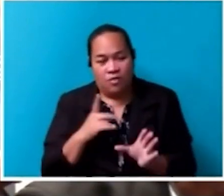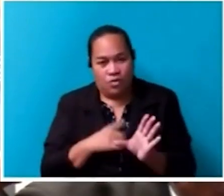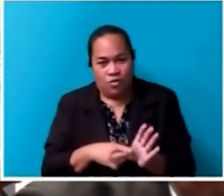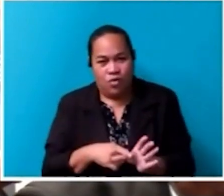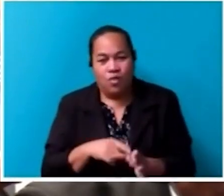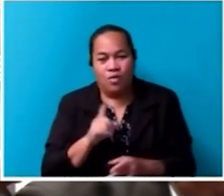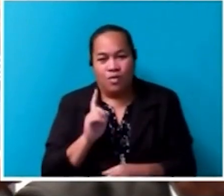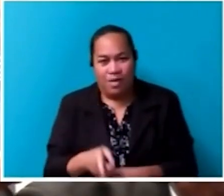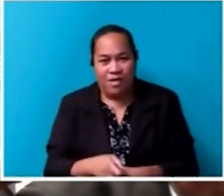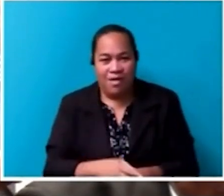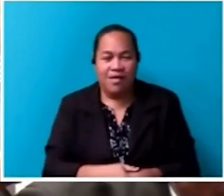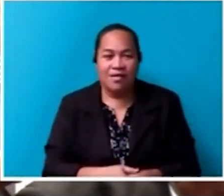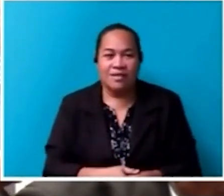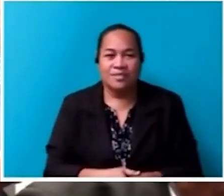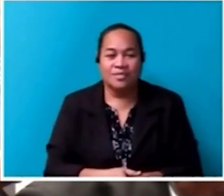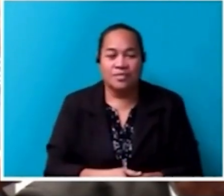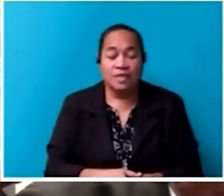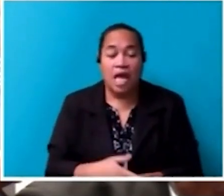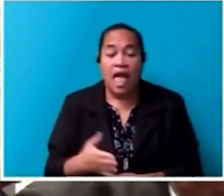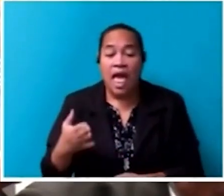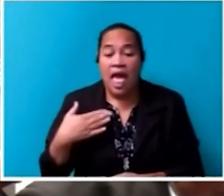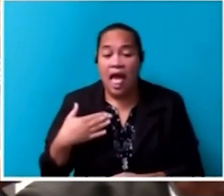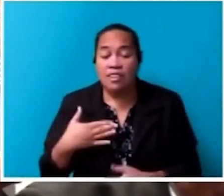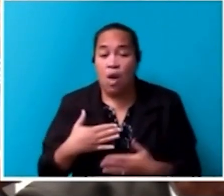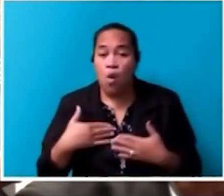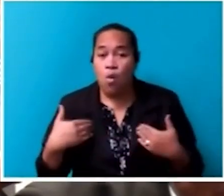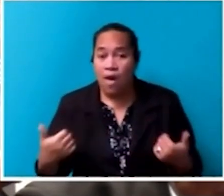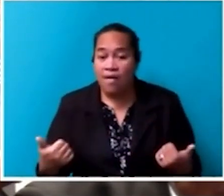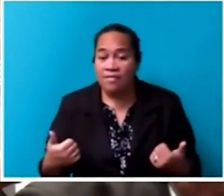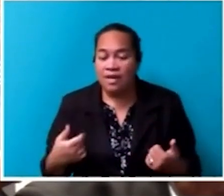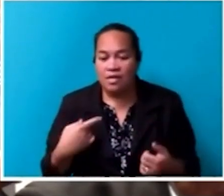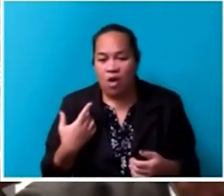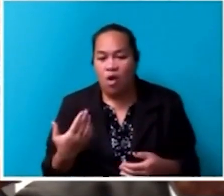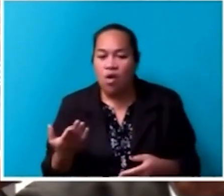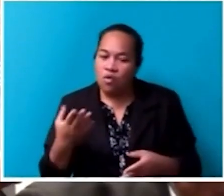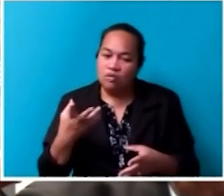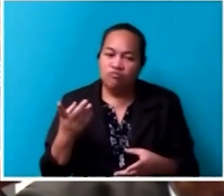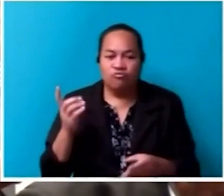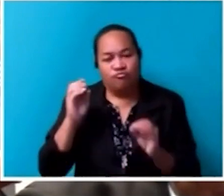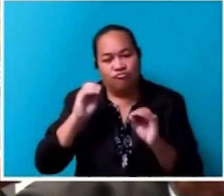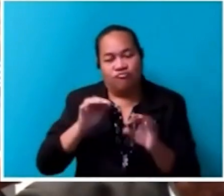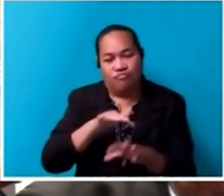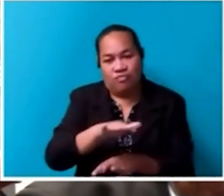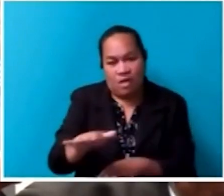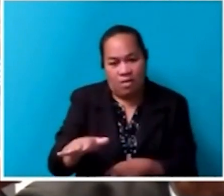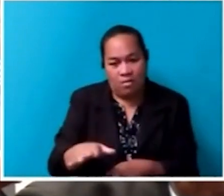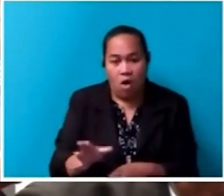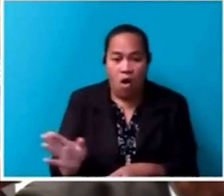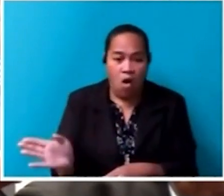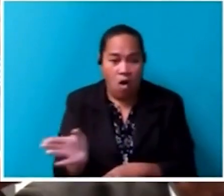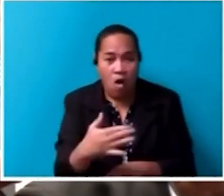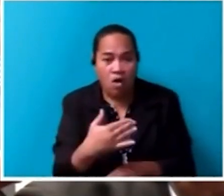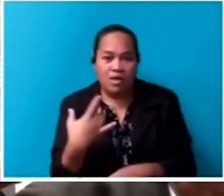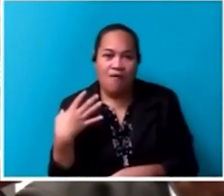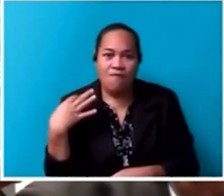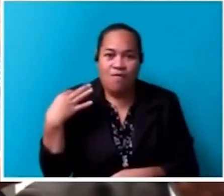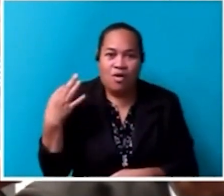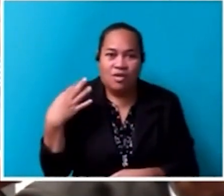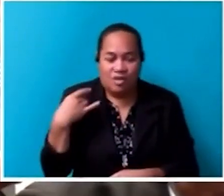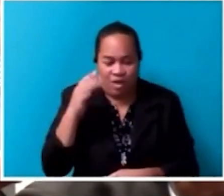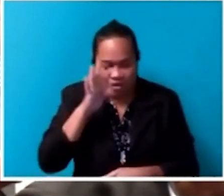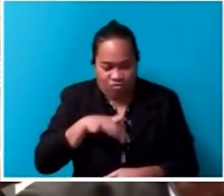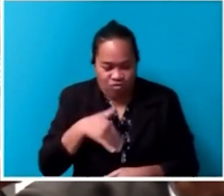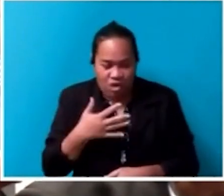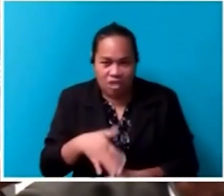Park program. Health and wellness intervention. All these youths underwent voluntary health